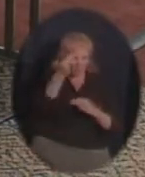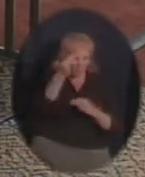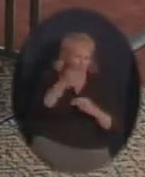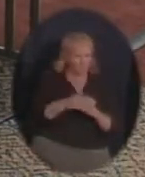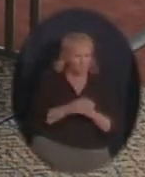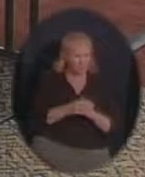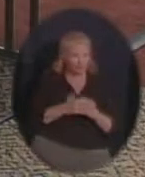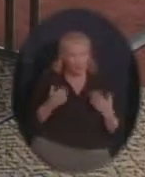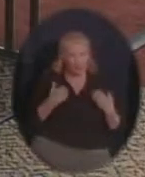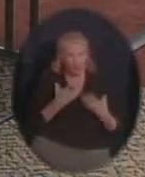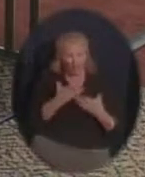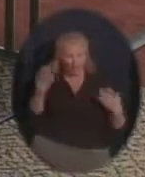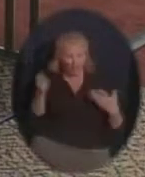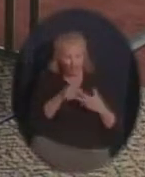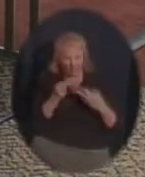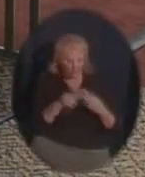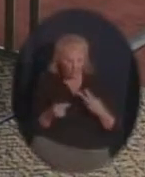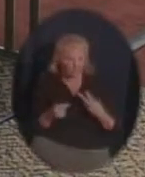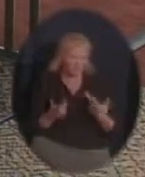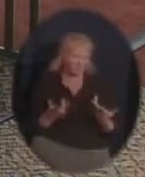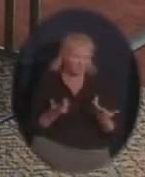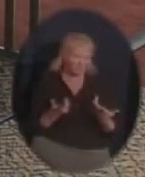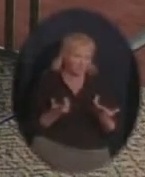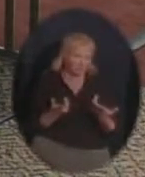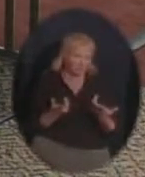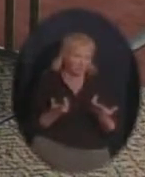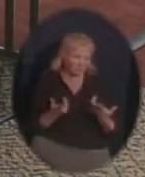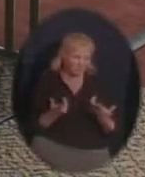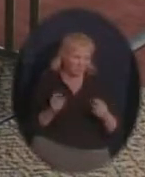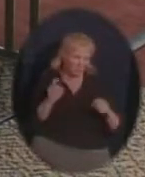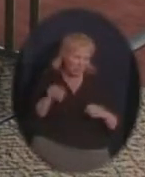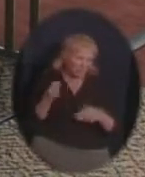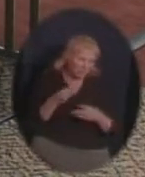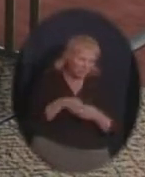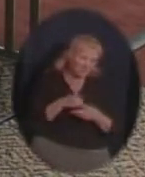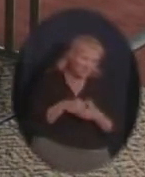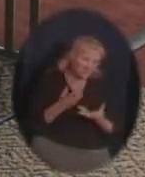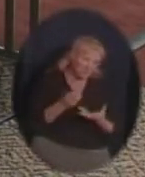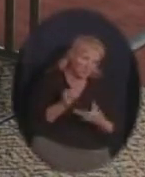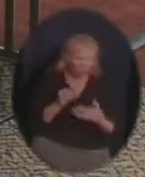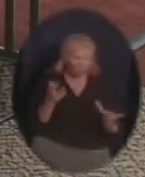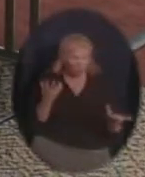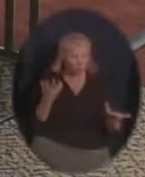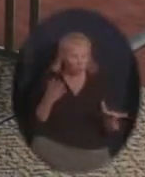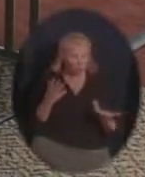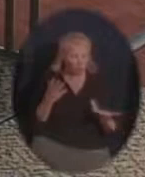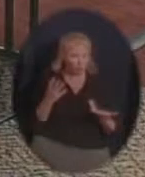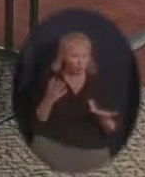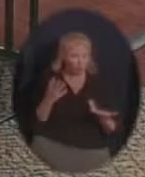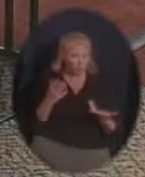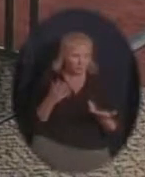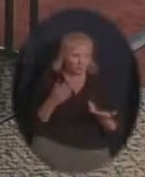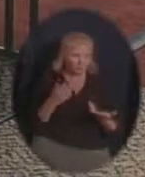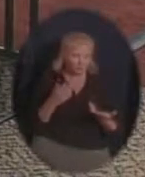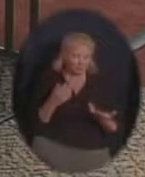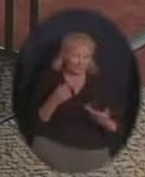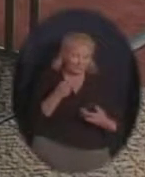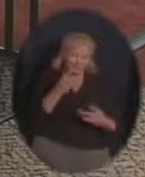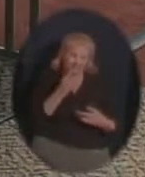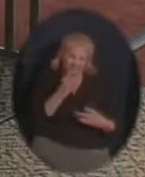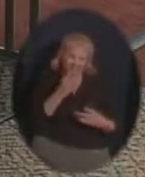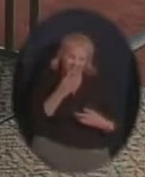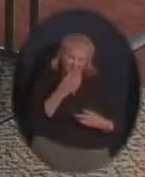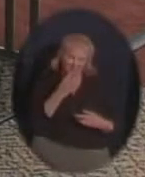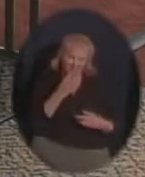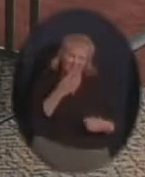lot of options that occur, all of which we'd have to participate in. So to say it's a guaranteed maximum cost isn't